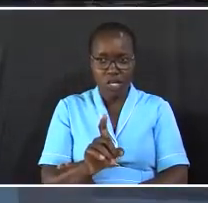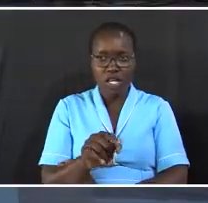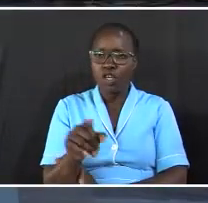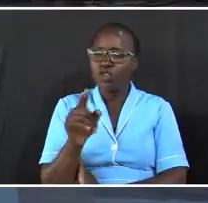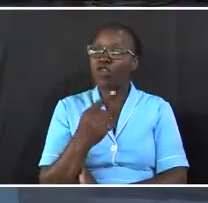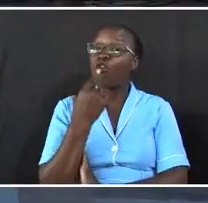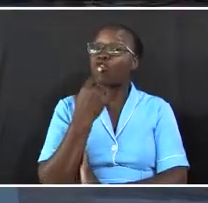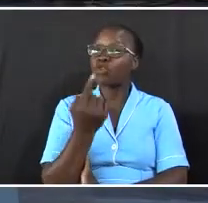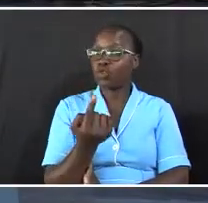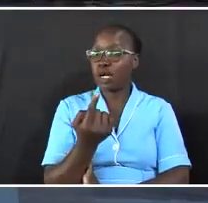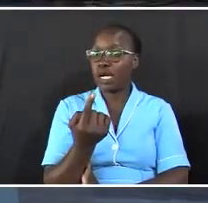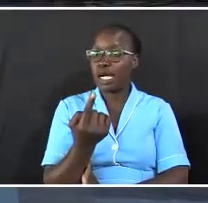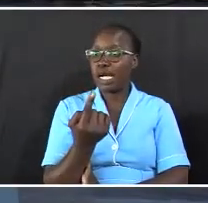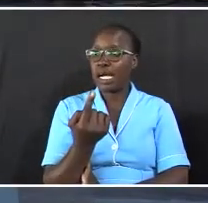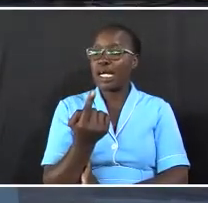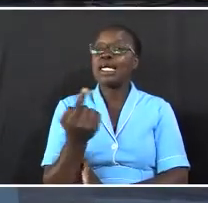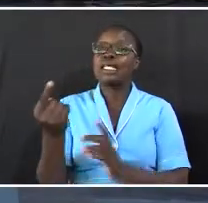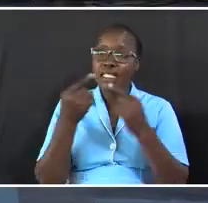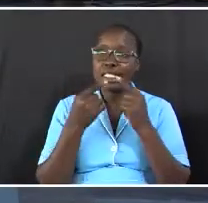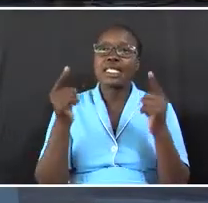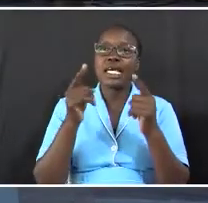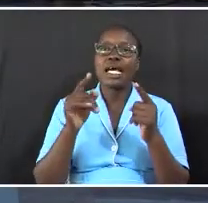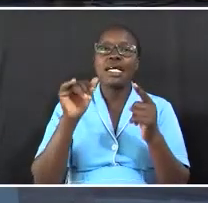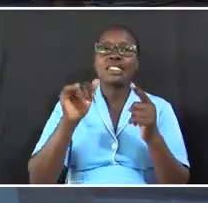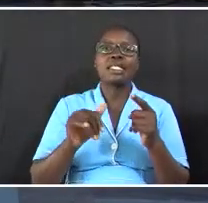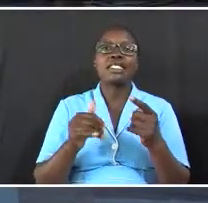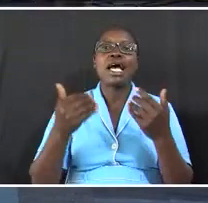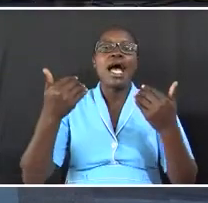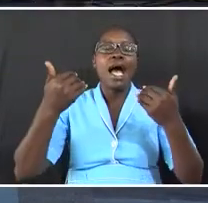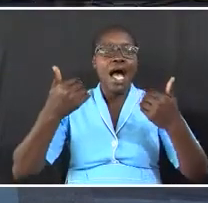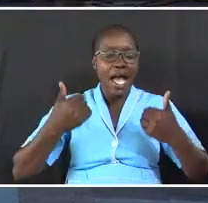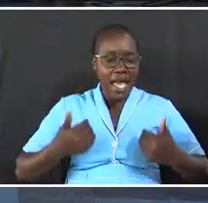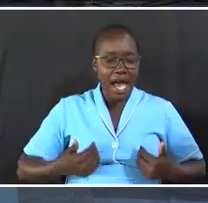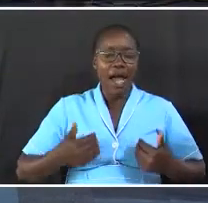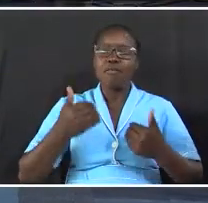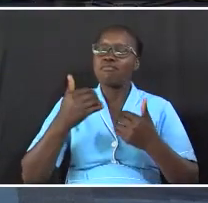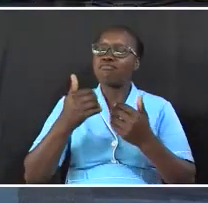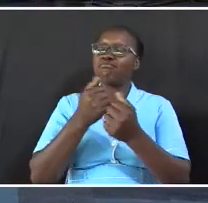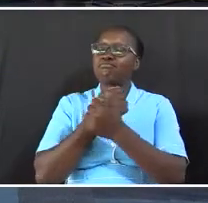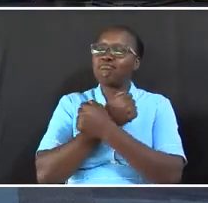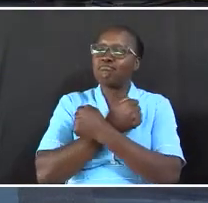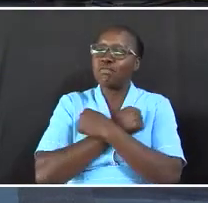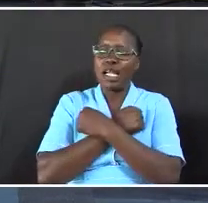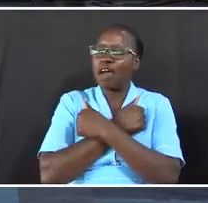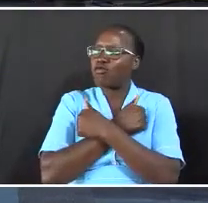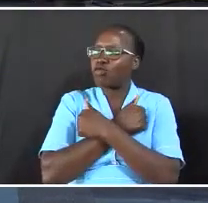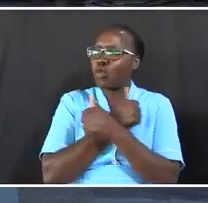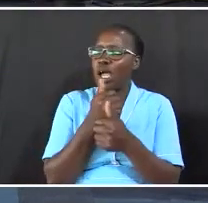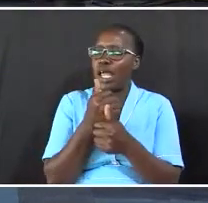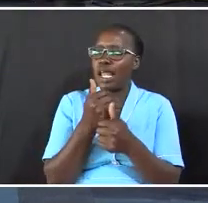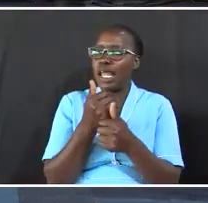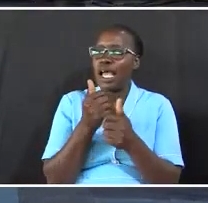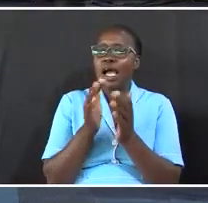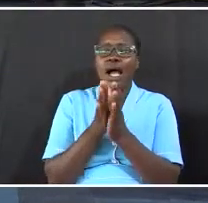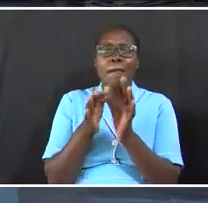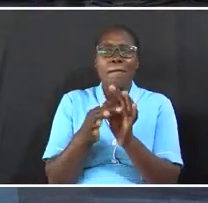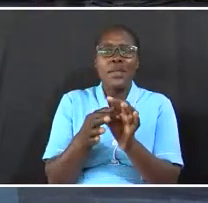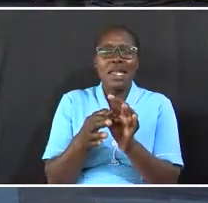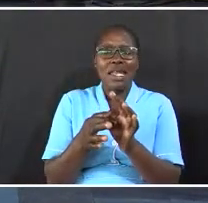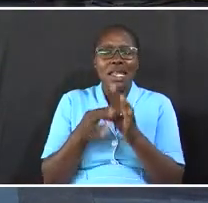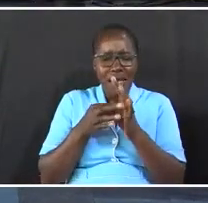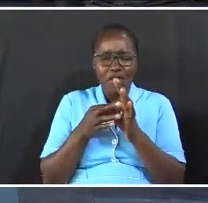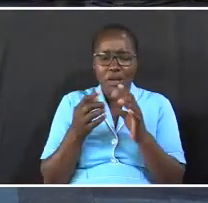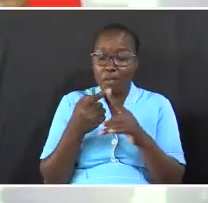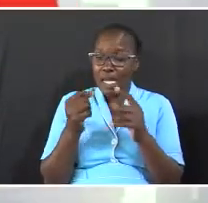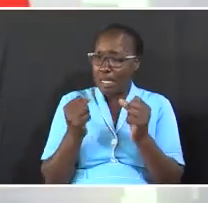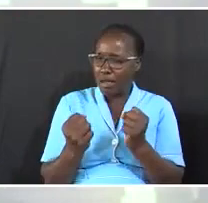you for sure declare that I am beloved? Beloved is one word, but it's a